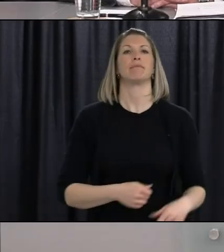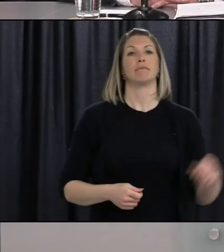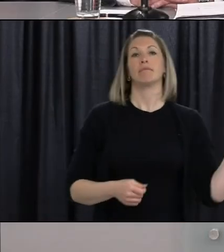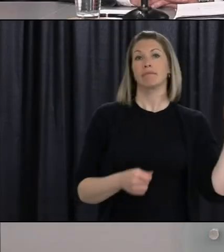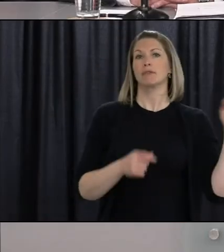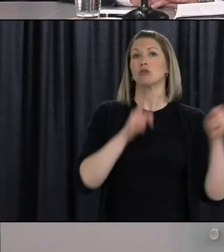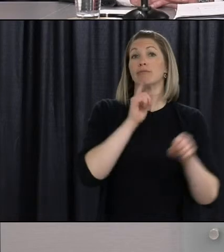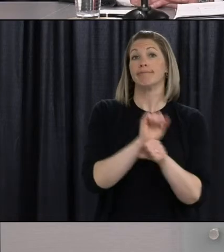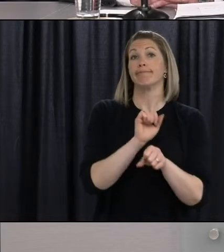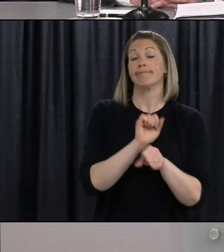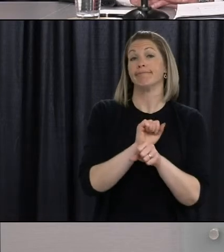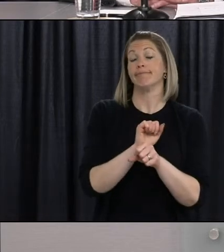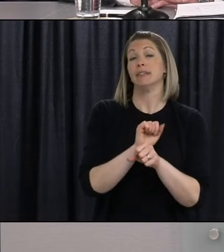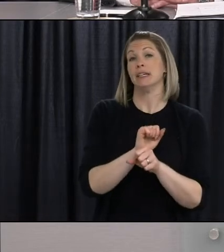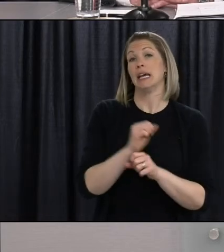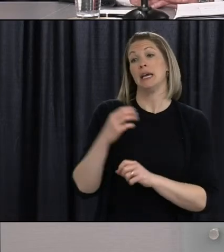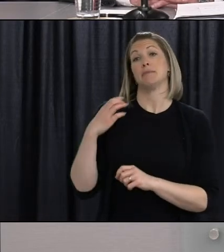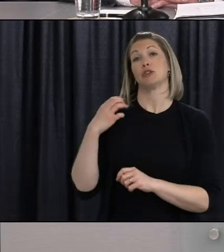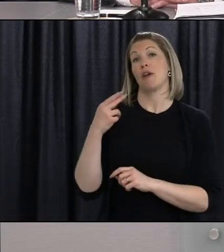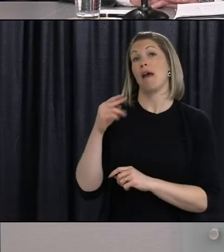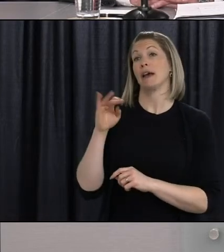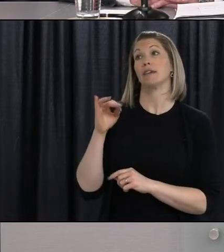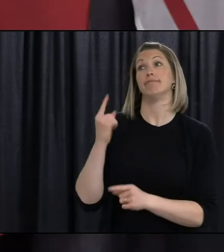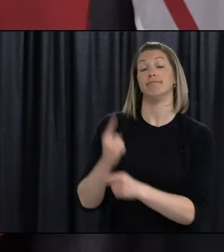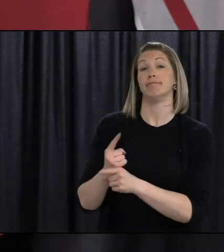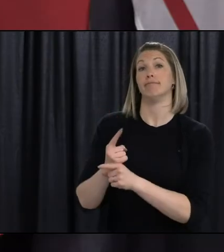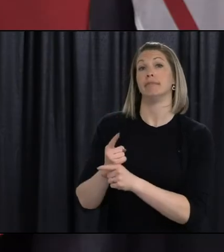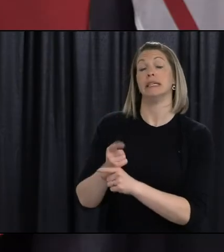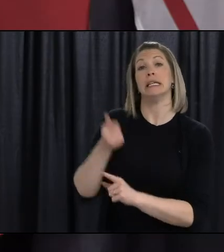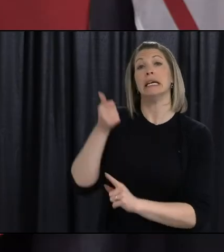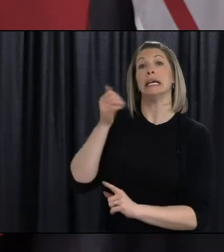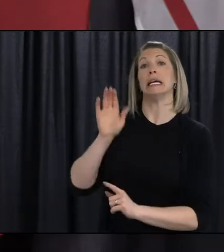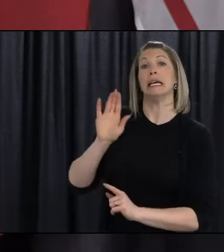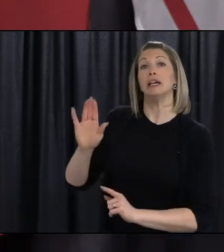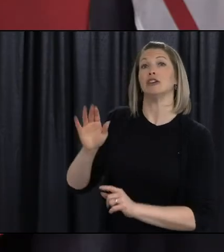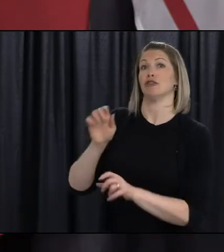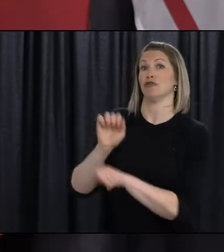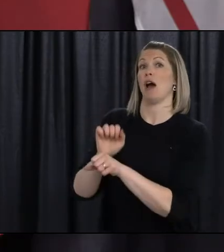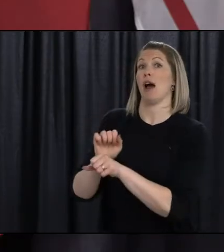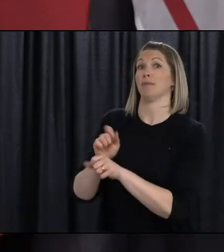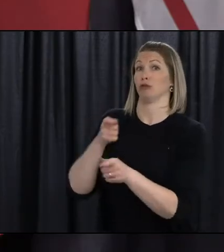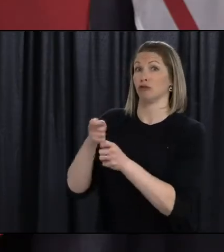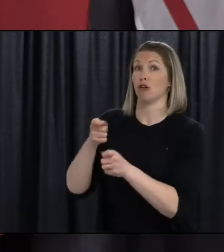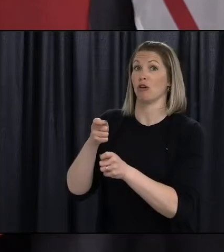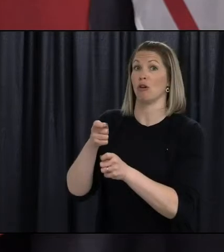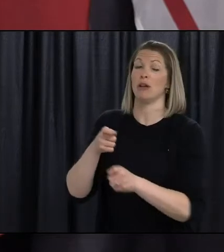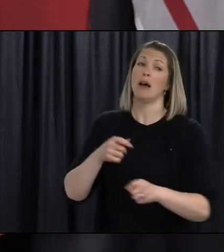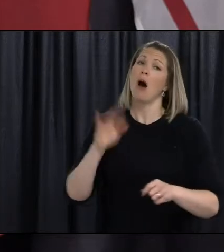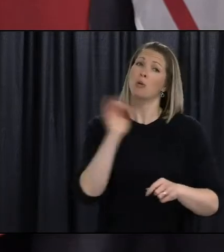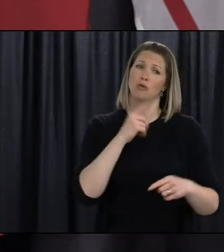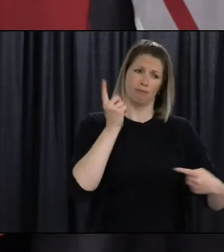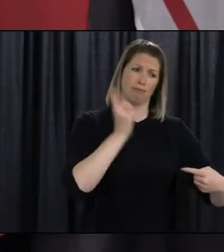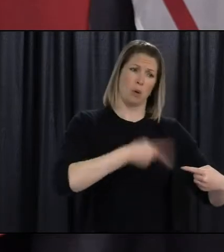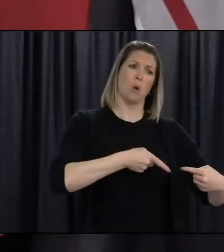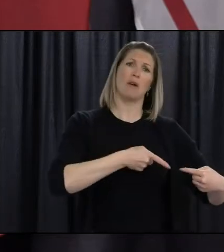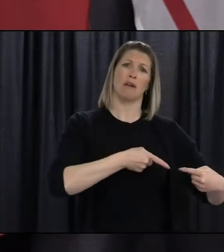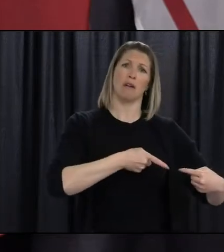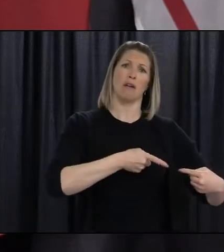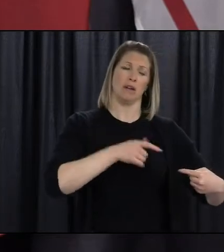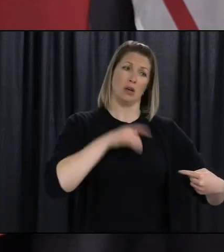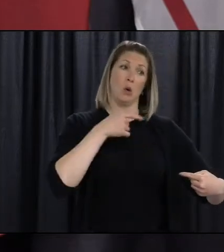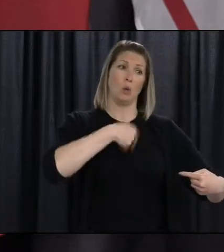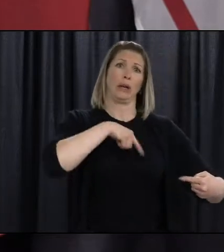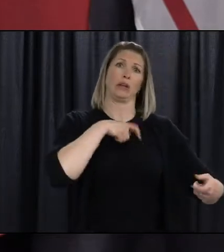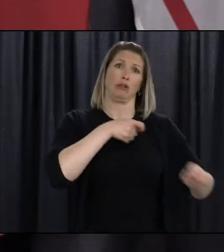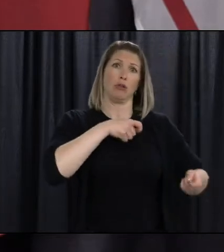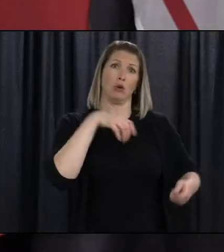minister's right, because he correctly points out how important to control our borders is. As we look around the country today, we would see